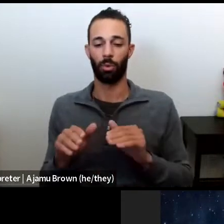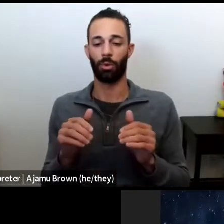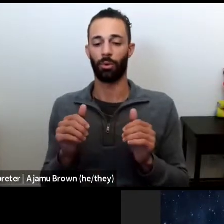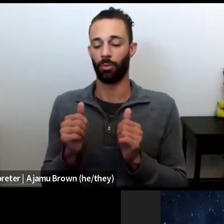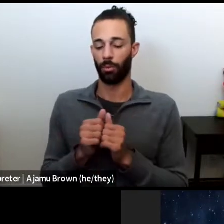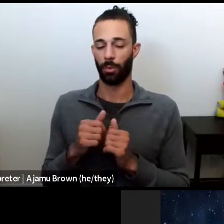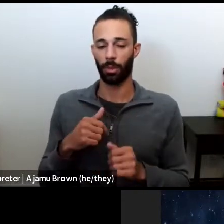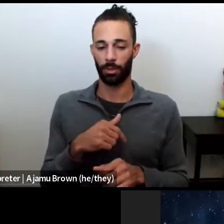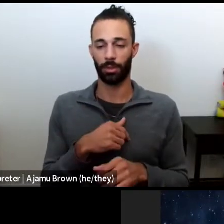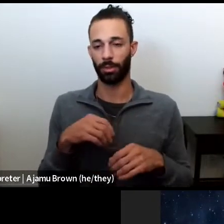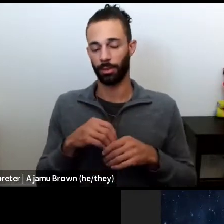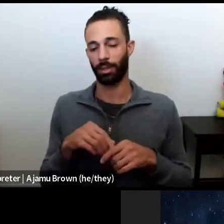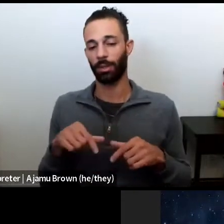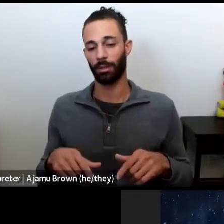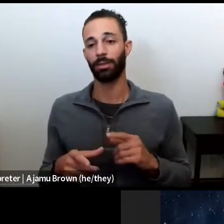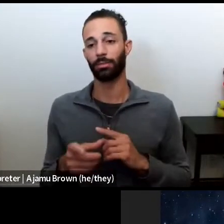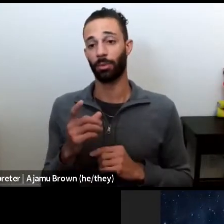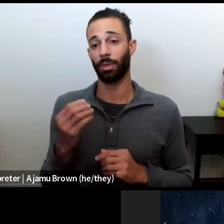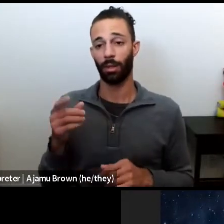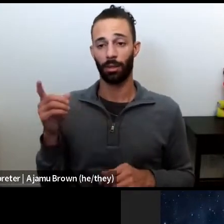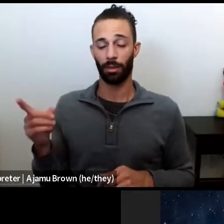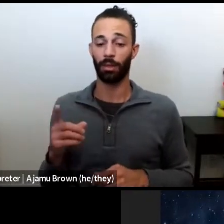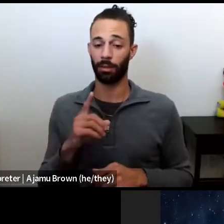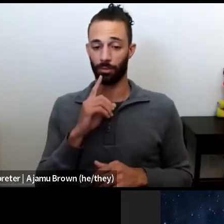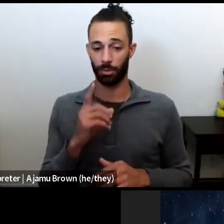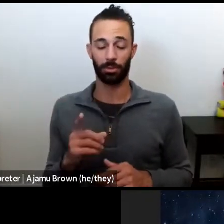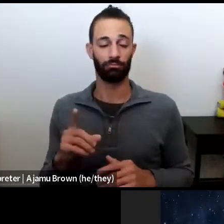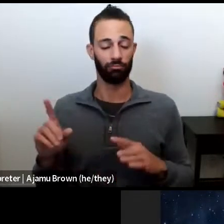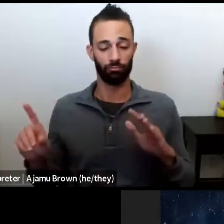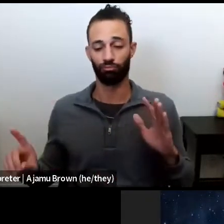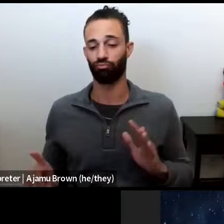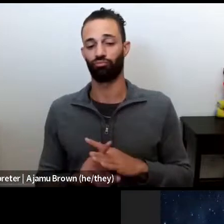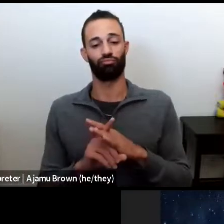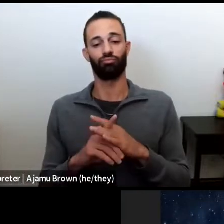And let me tell you what, they show up hard. And like right now,